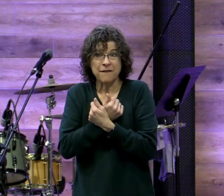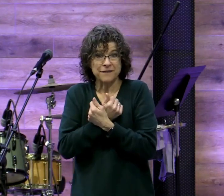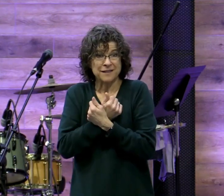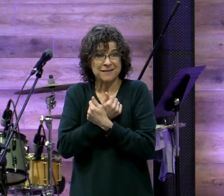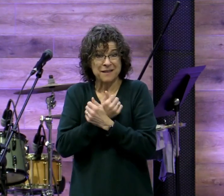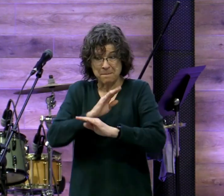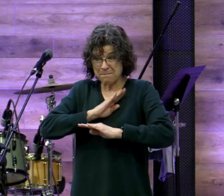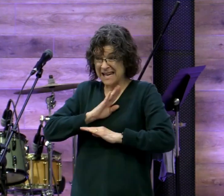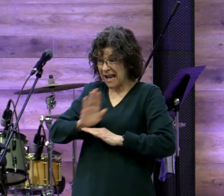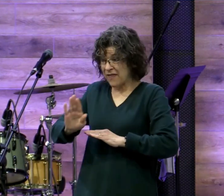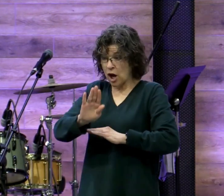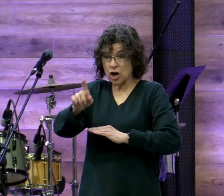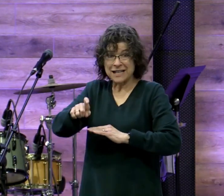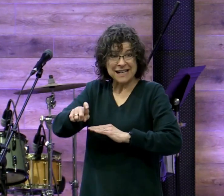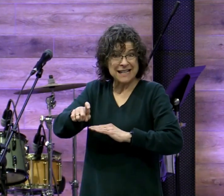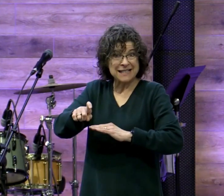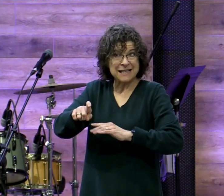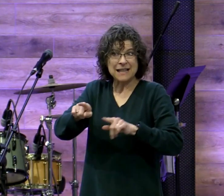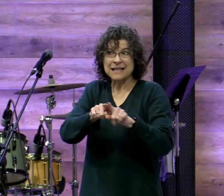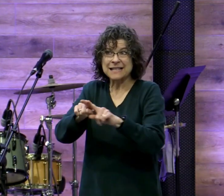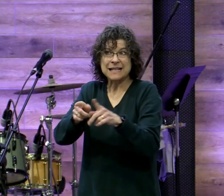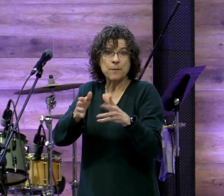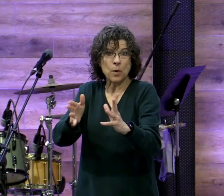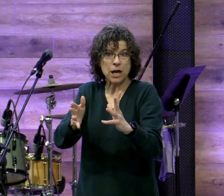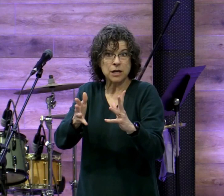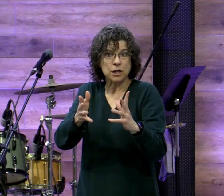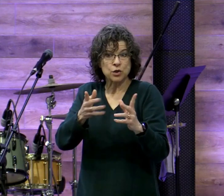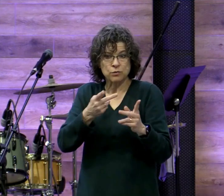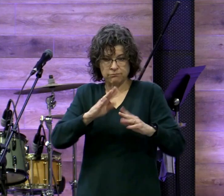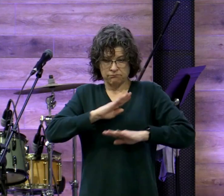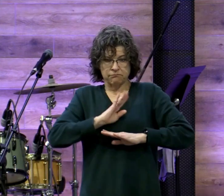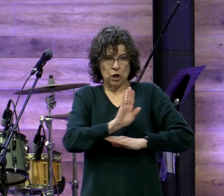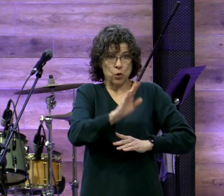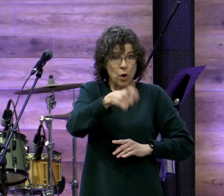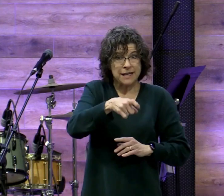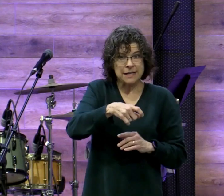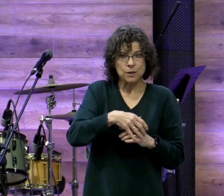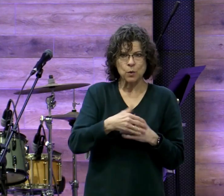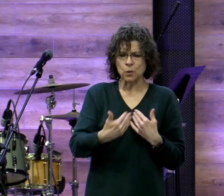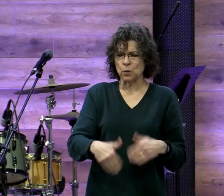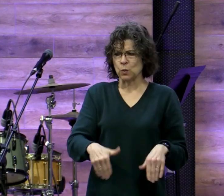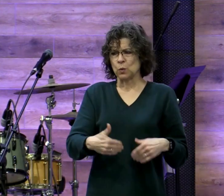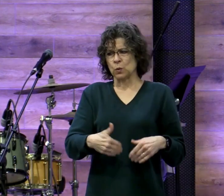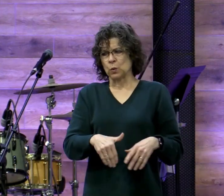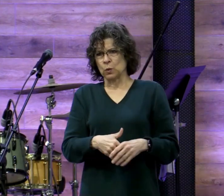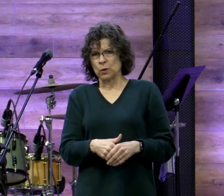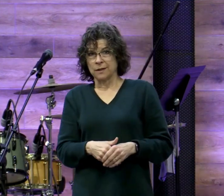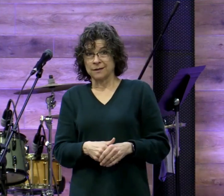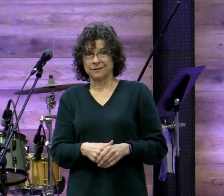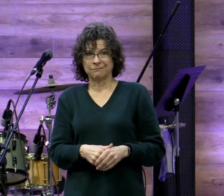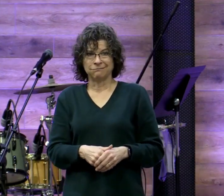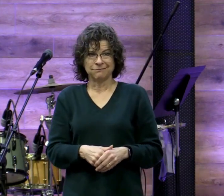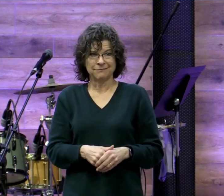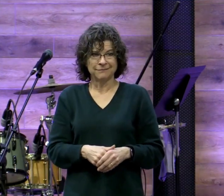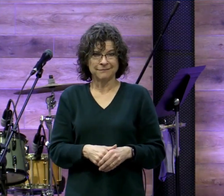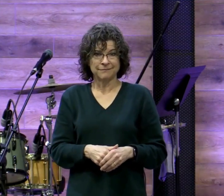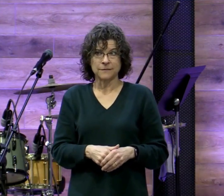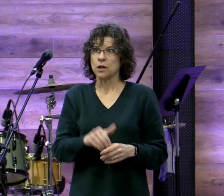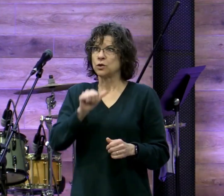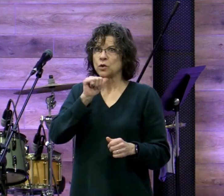tenacity and urgency with which you meet your own needs. Whew. Be free from the love of